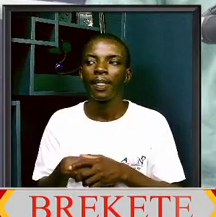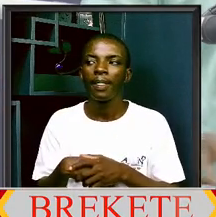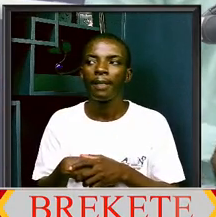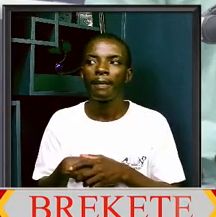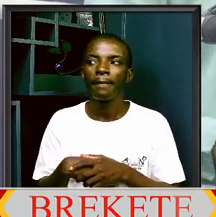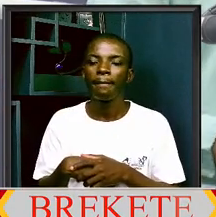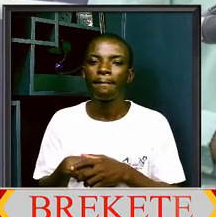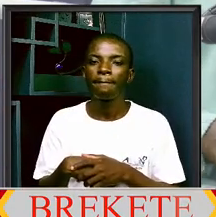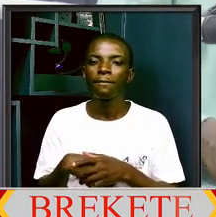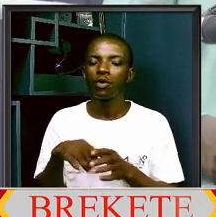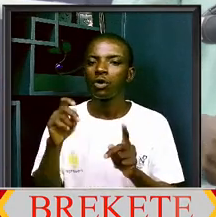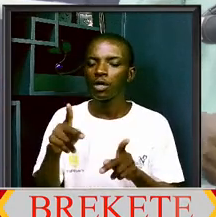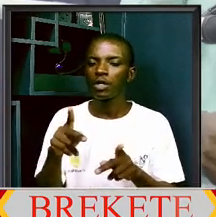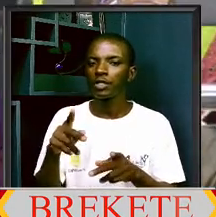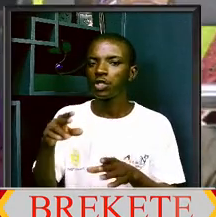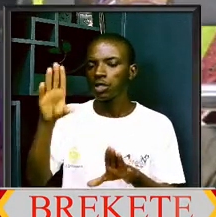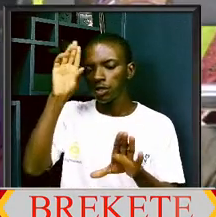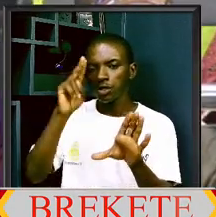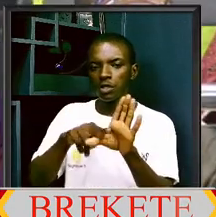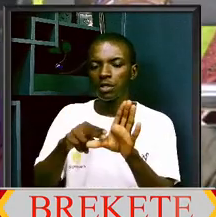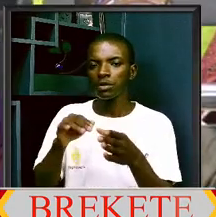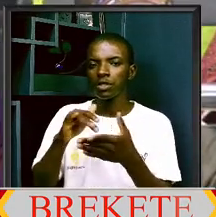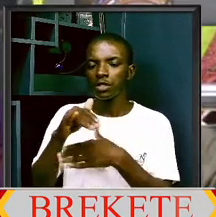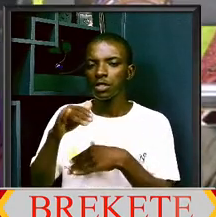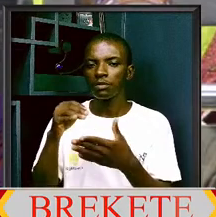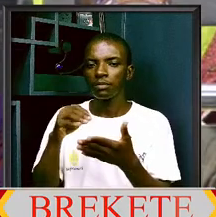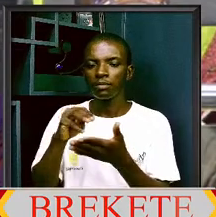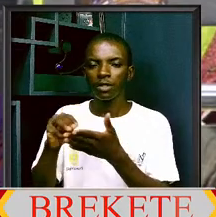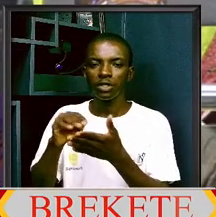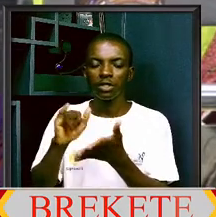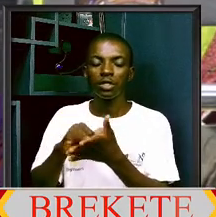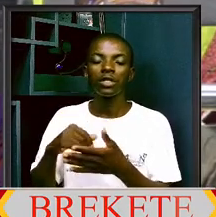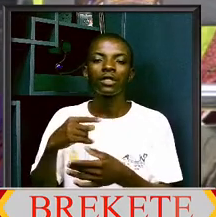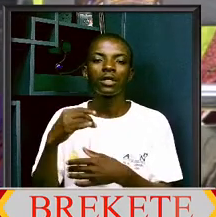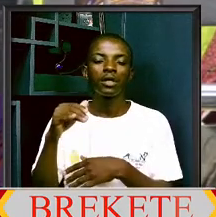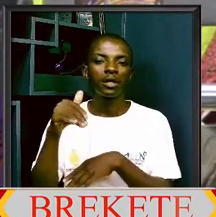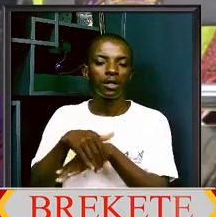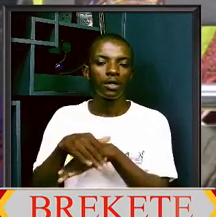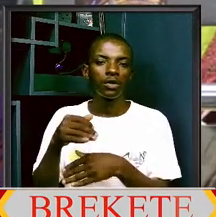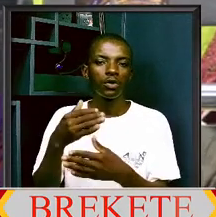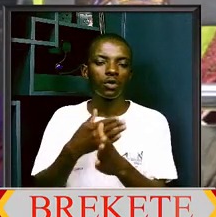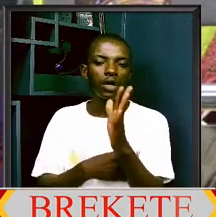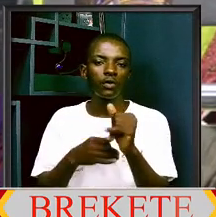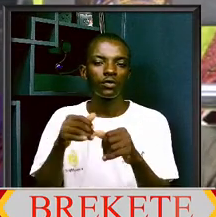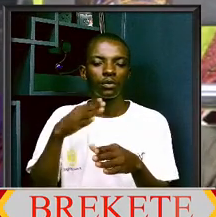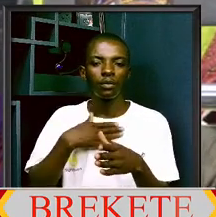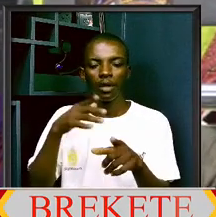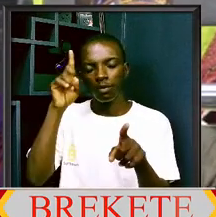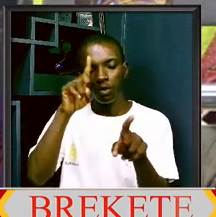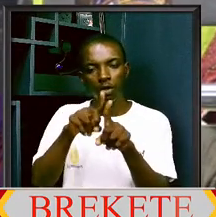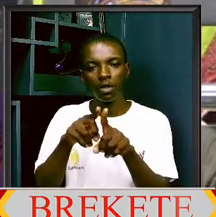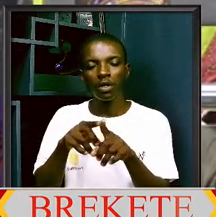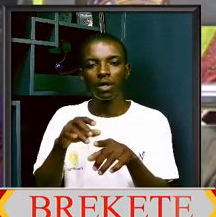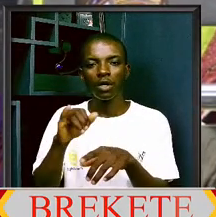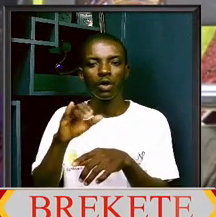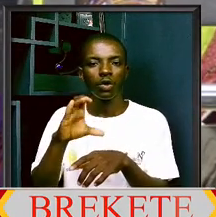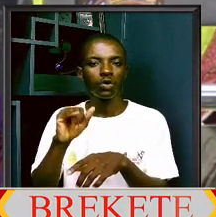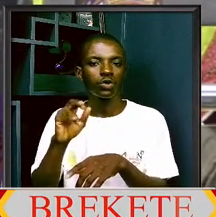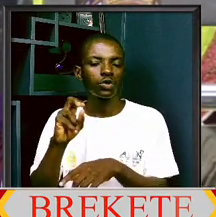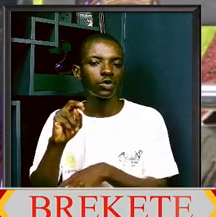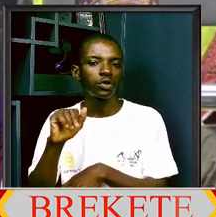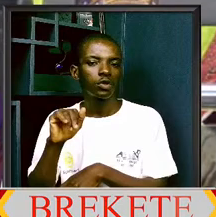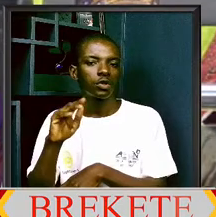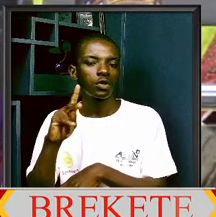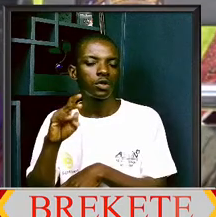far okay uh the chairman sent me message last night he said good afternoon my brother my de consultant